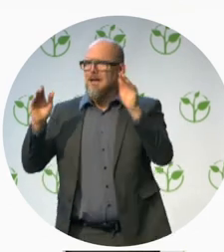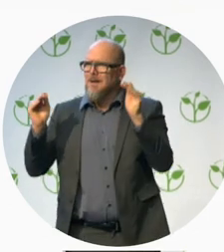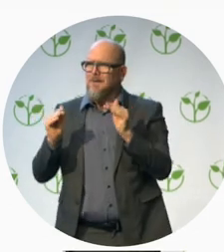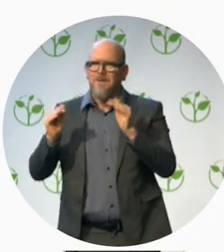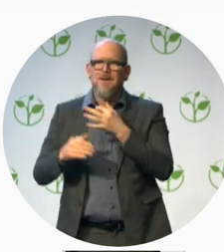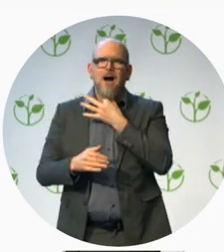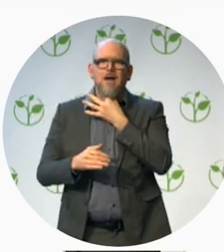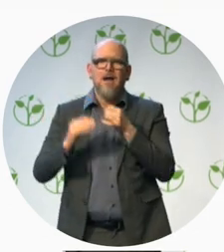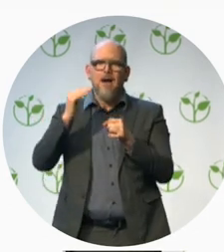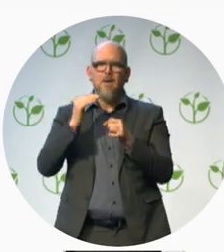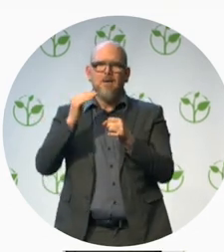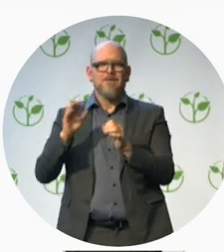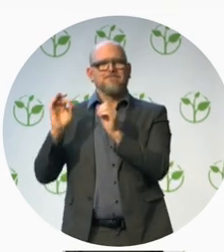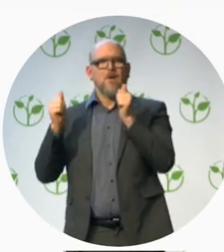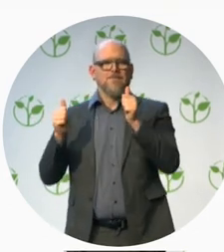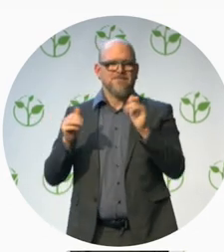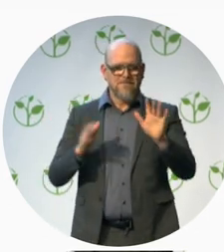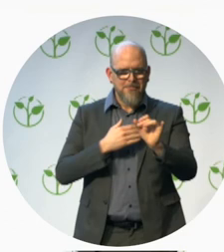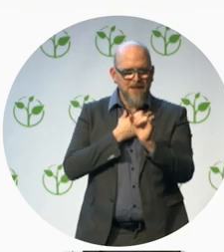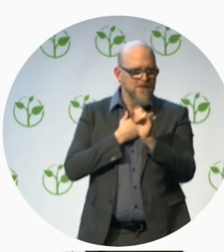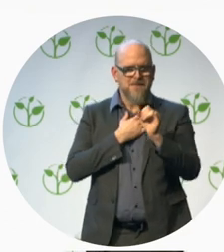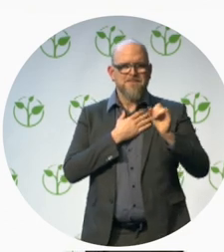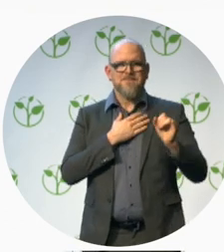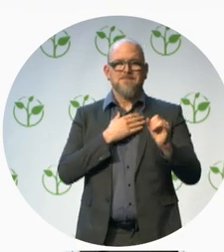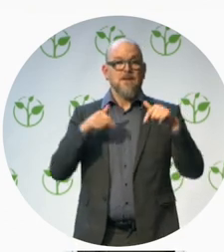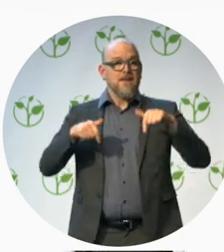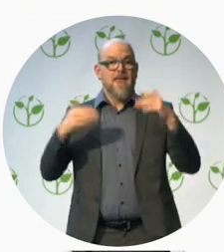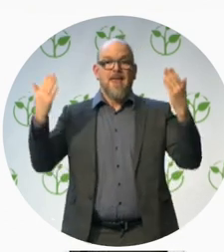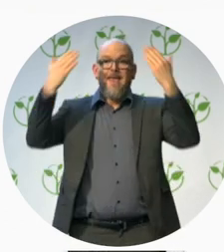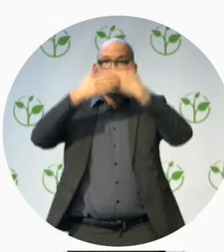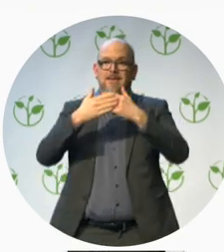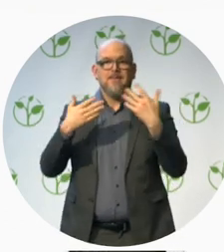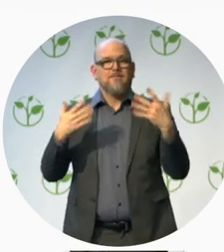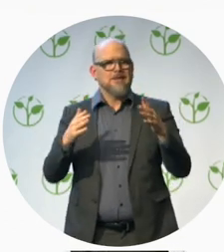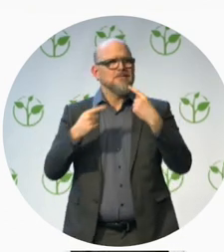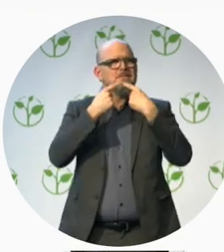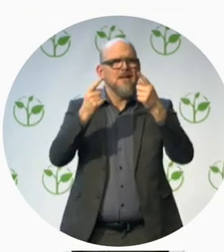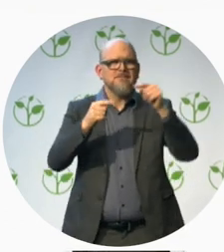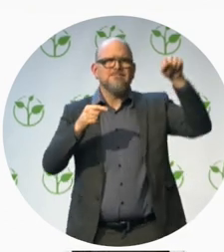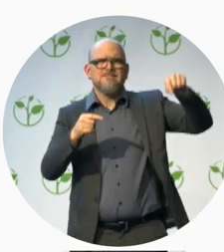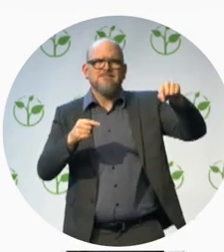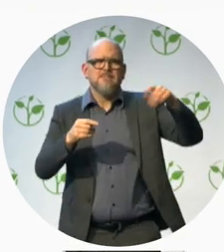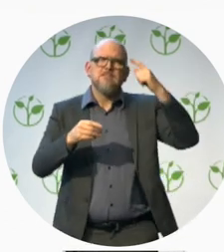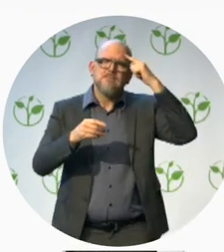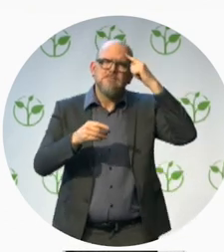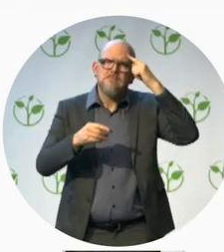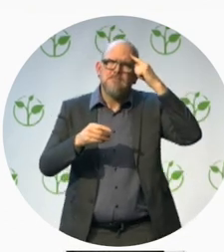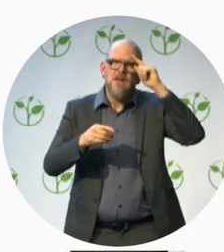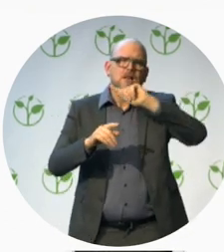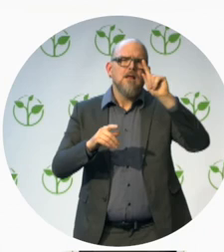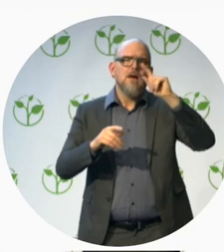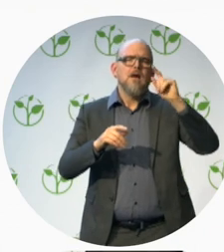till tonight. We, as I was saying earlier, we often forget what we've achieved. And there